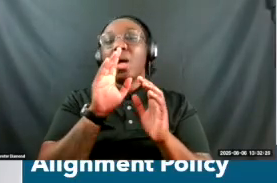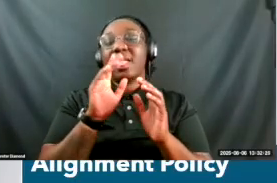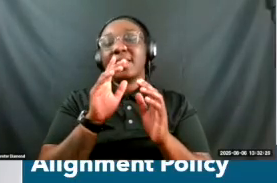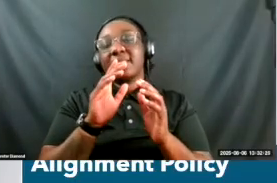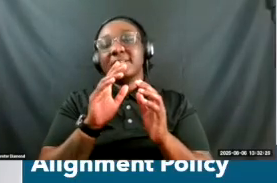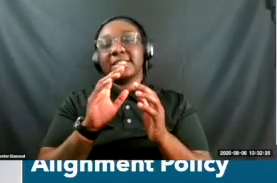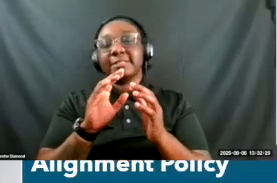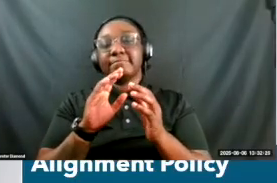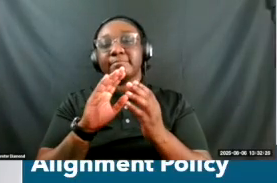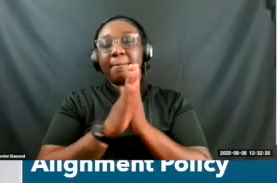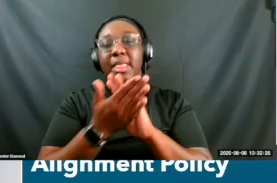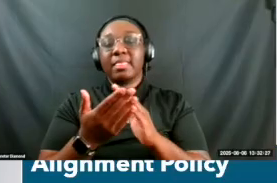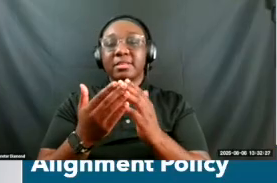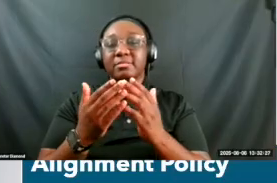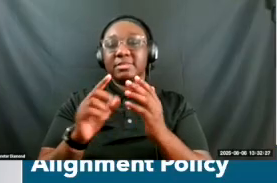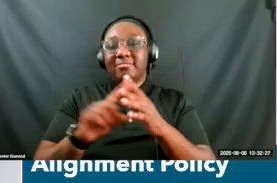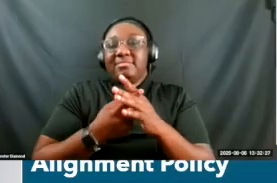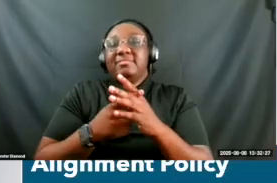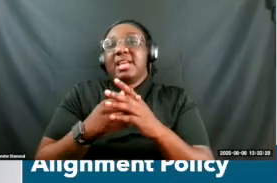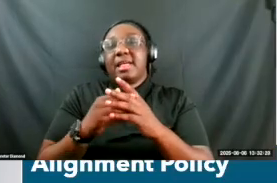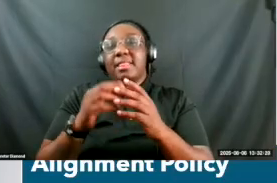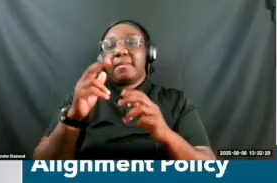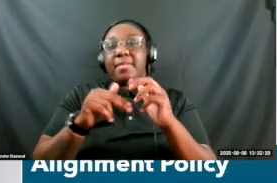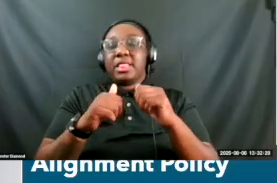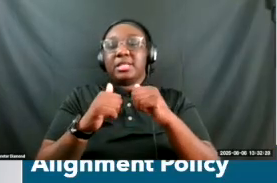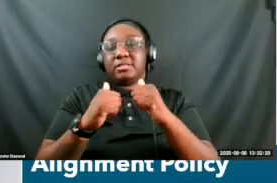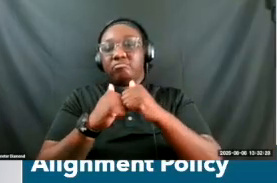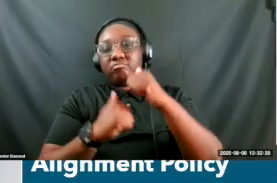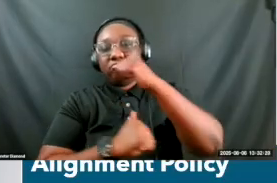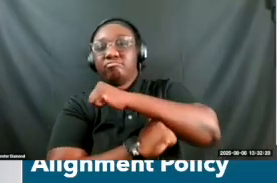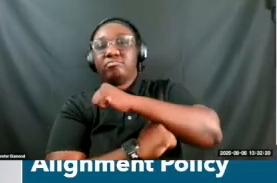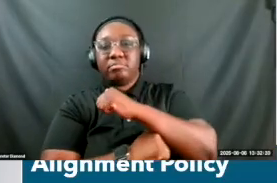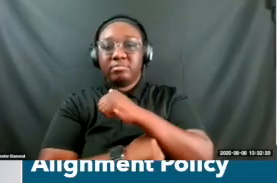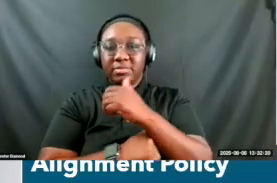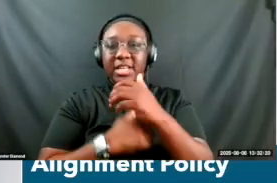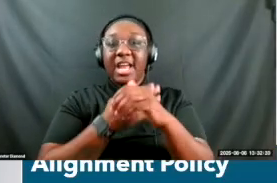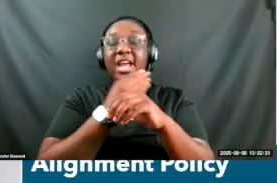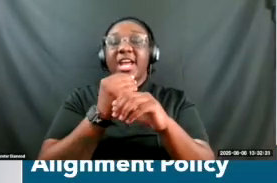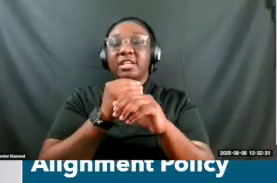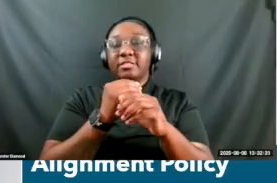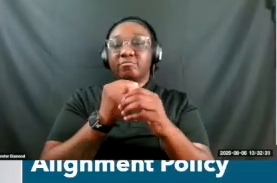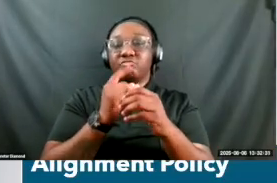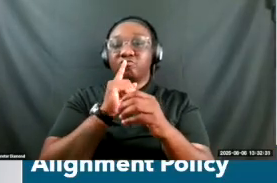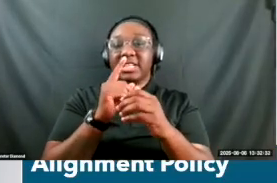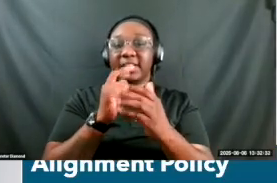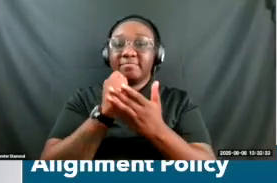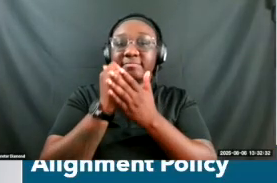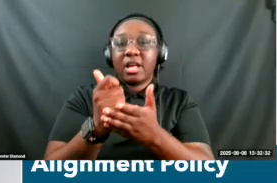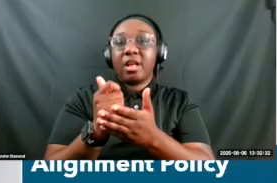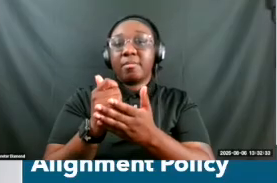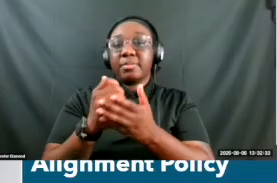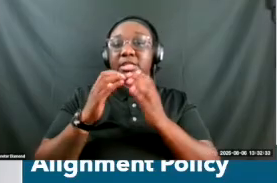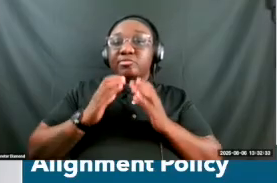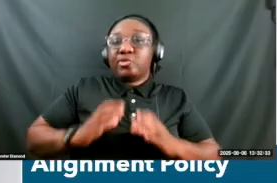equitable solutions towards the adoption of electric vehicles and will reinforce consumer protections, transparency during